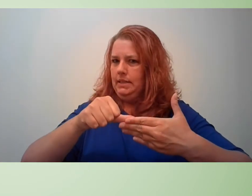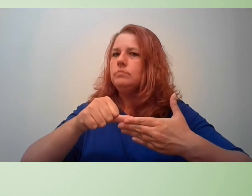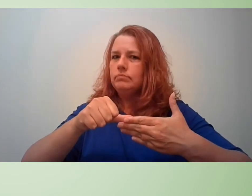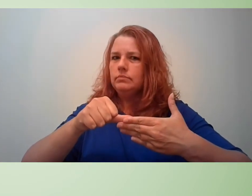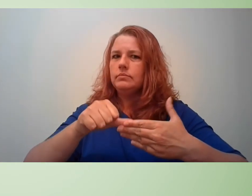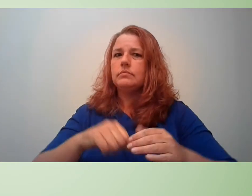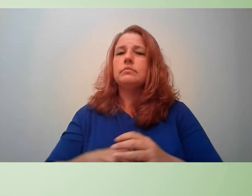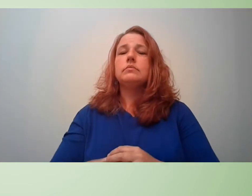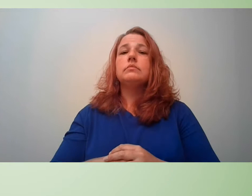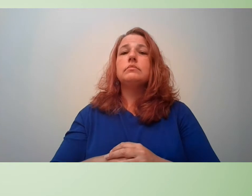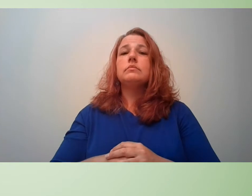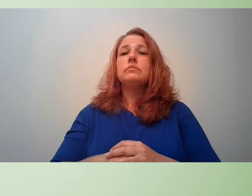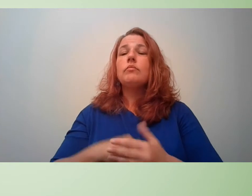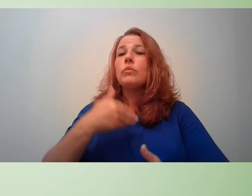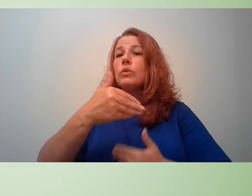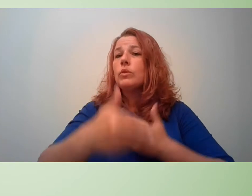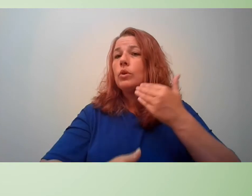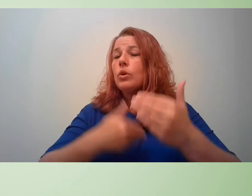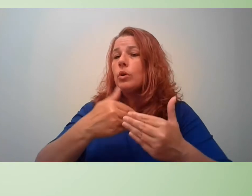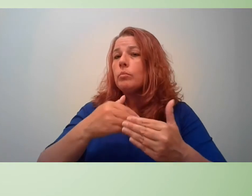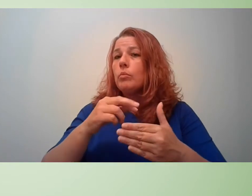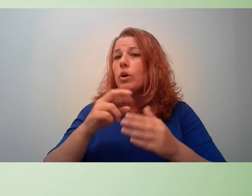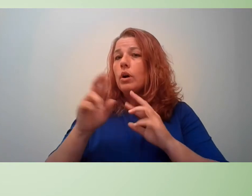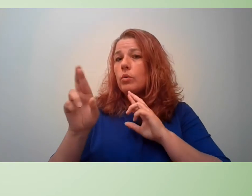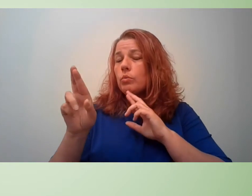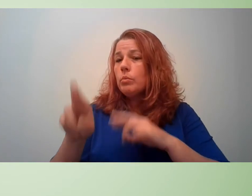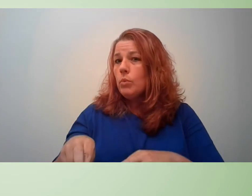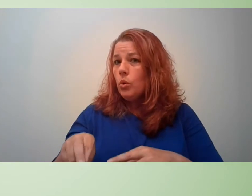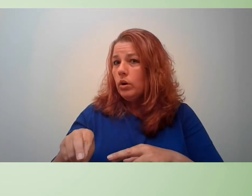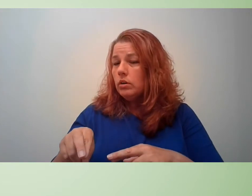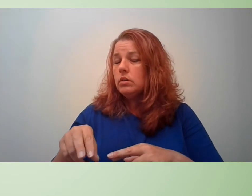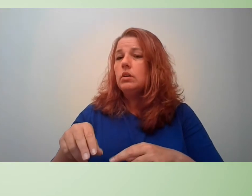concerns about test results, please contact your child's teacher.